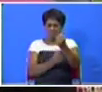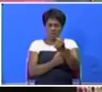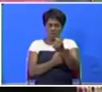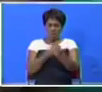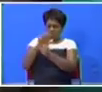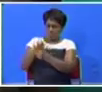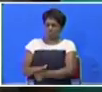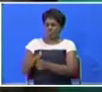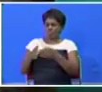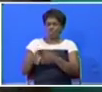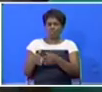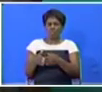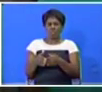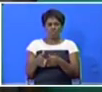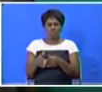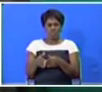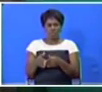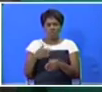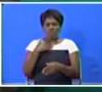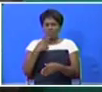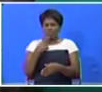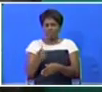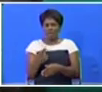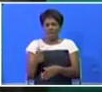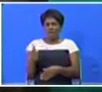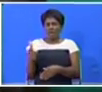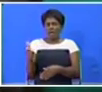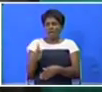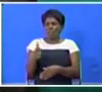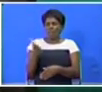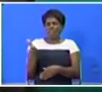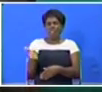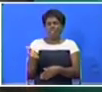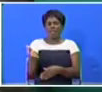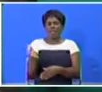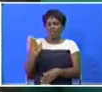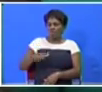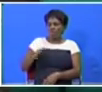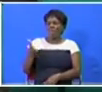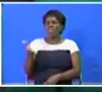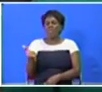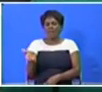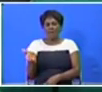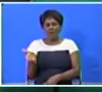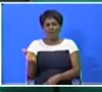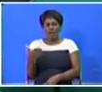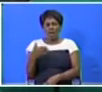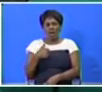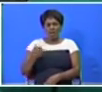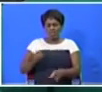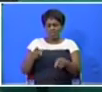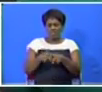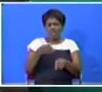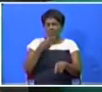her sexually. They were they want to rape me. The camera is, you have children. Have women who support me. Have sisters, and